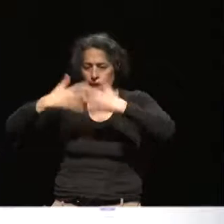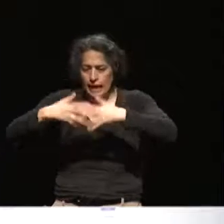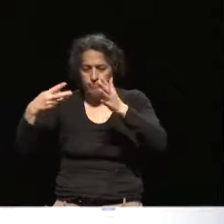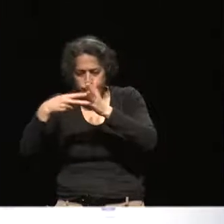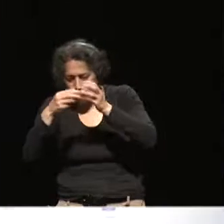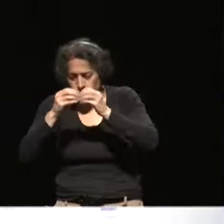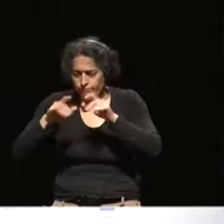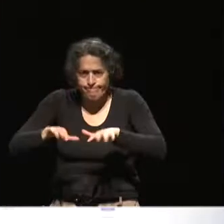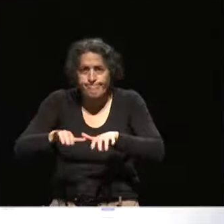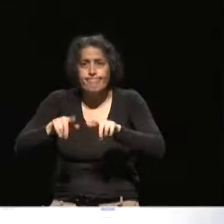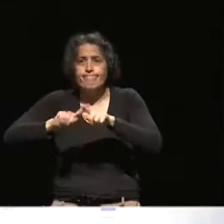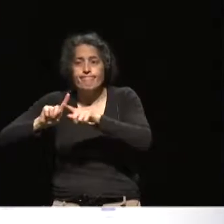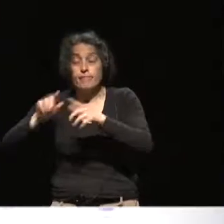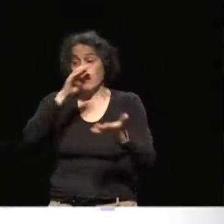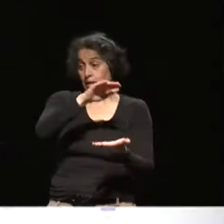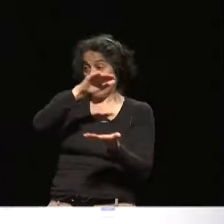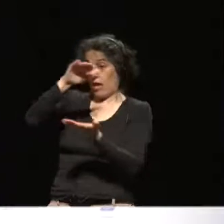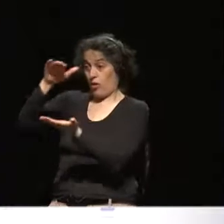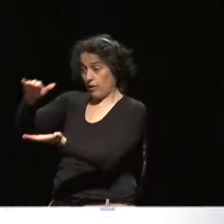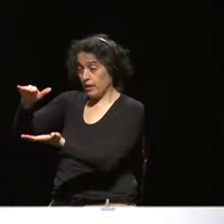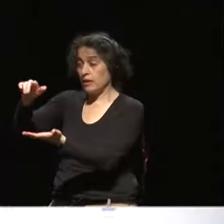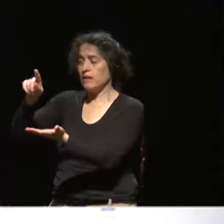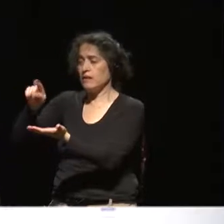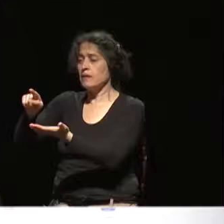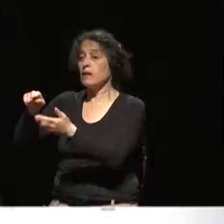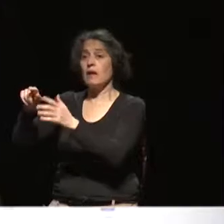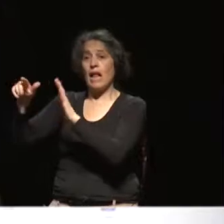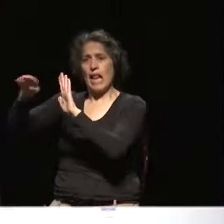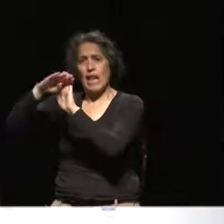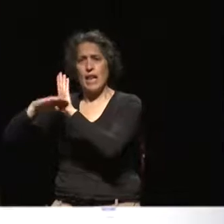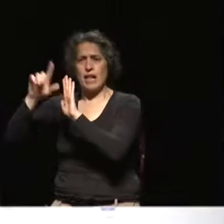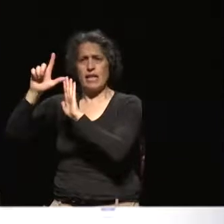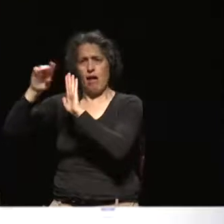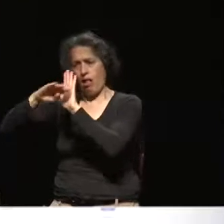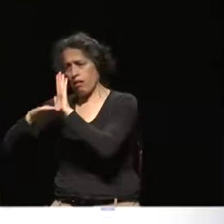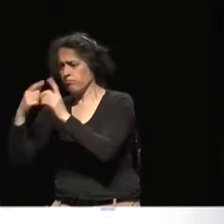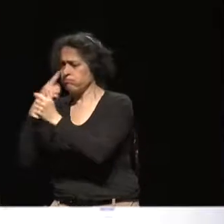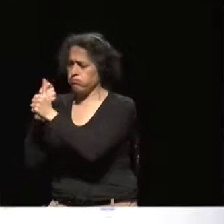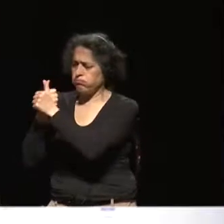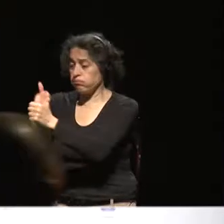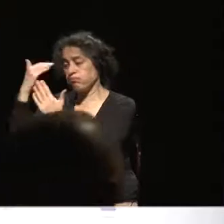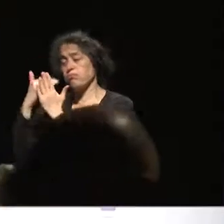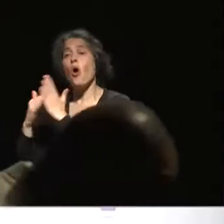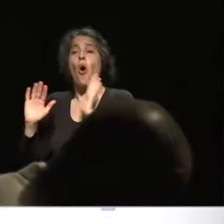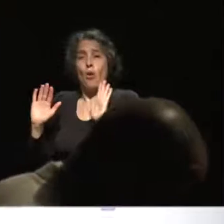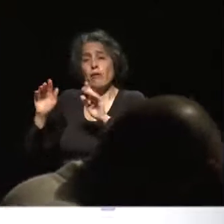then that's fine. But if these financial flows are going